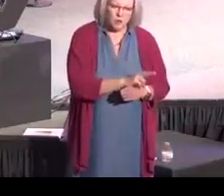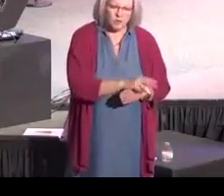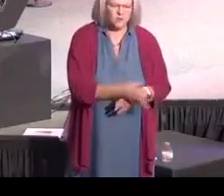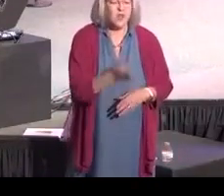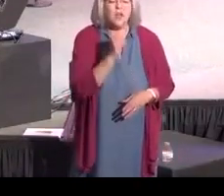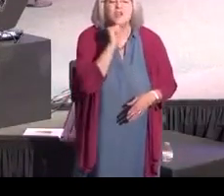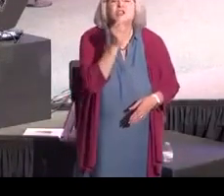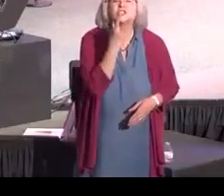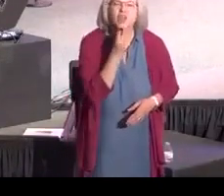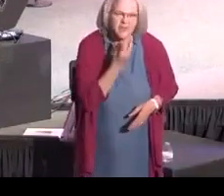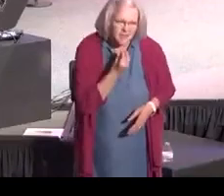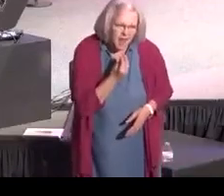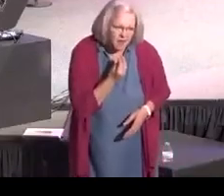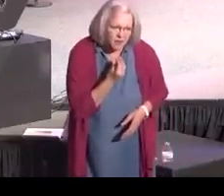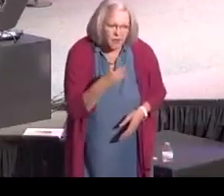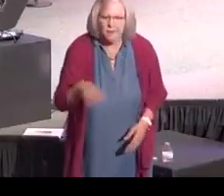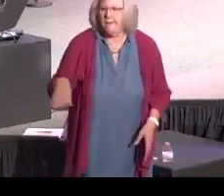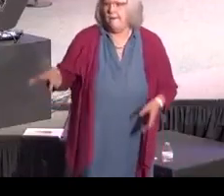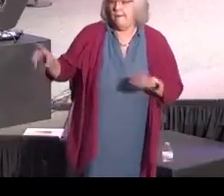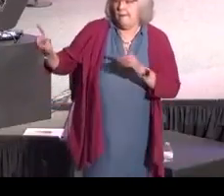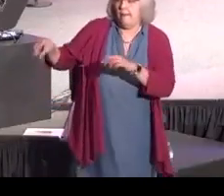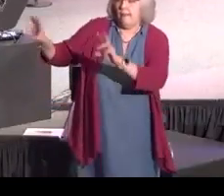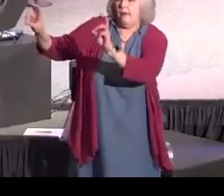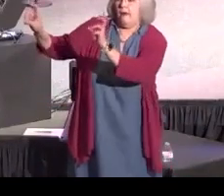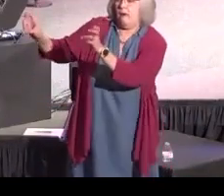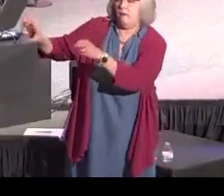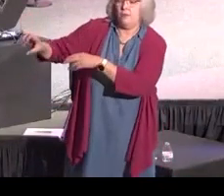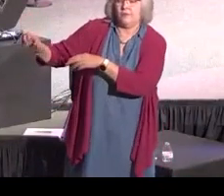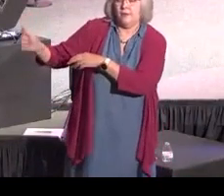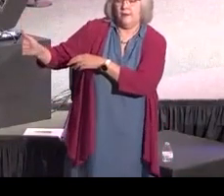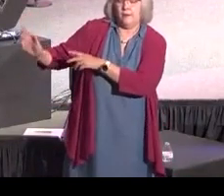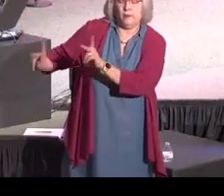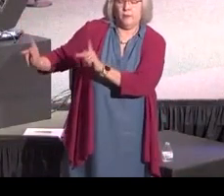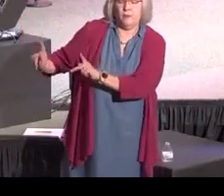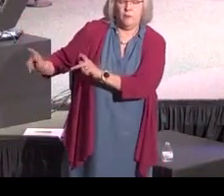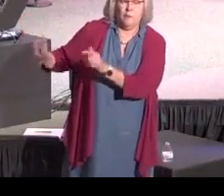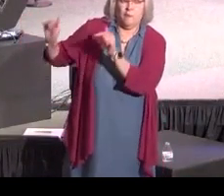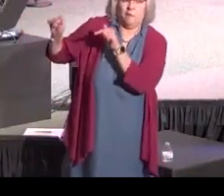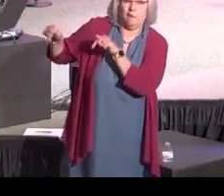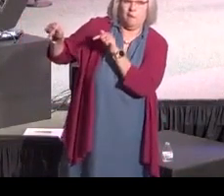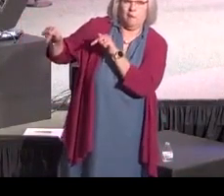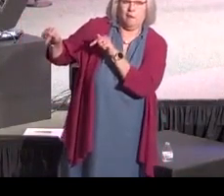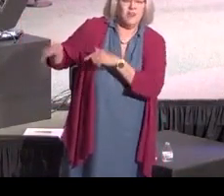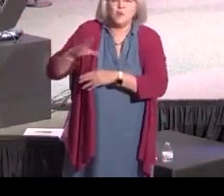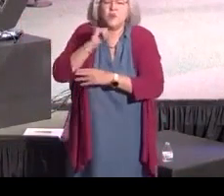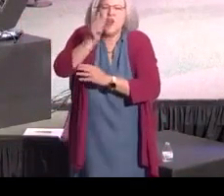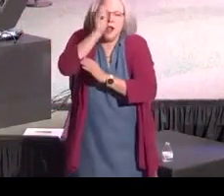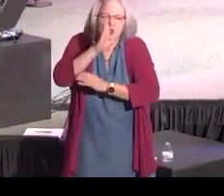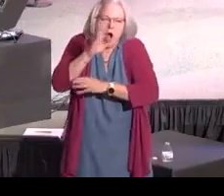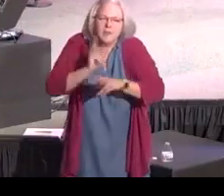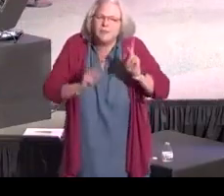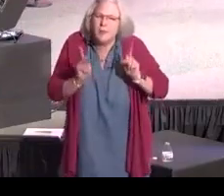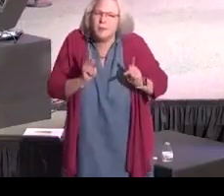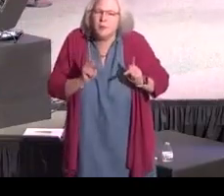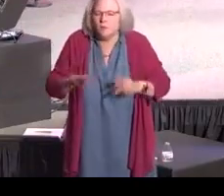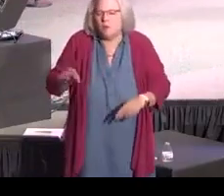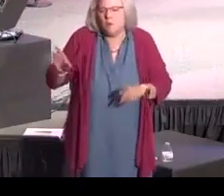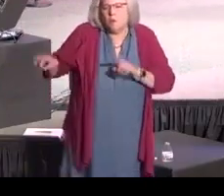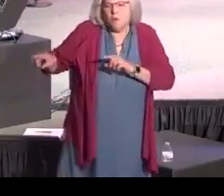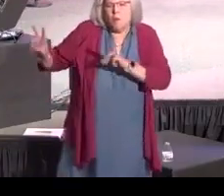what that means? Those other people. You know those other people? They weren't God's people. They were those other